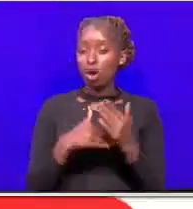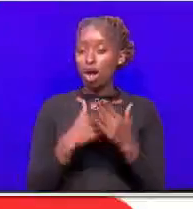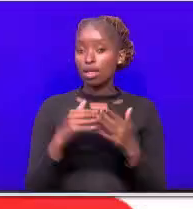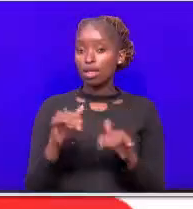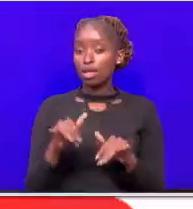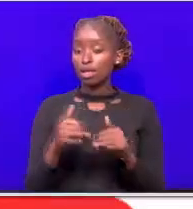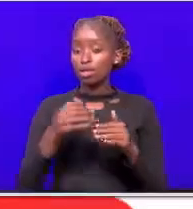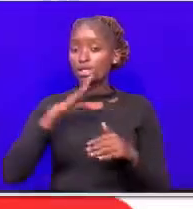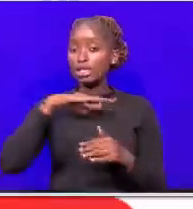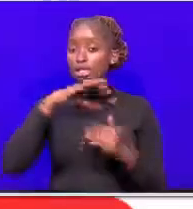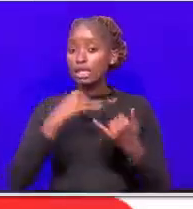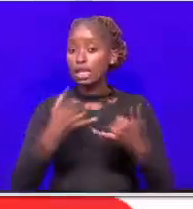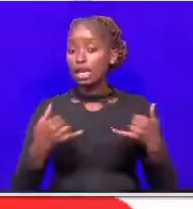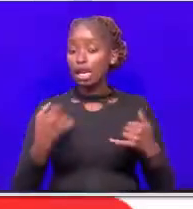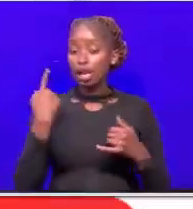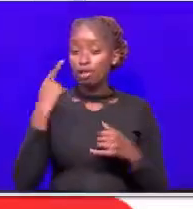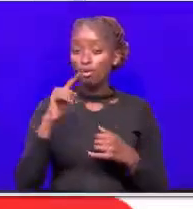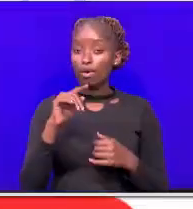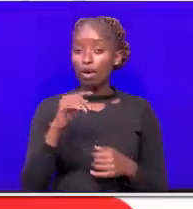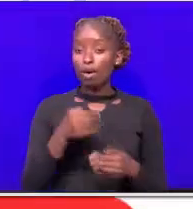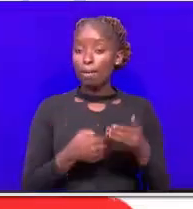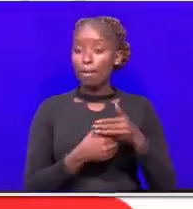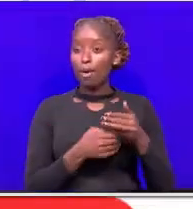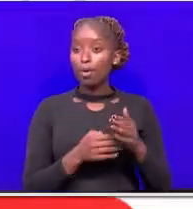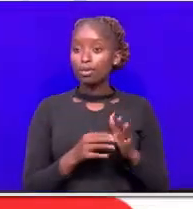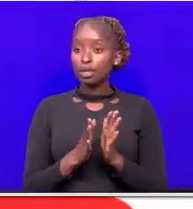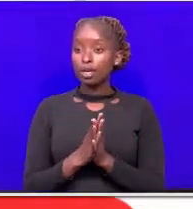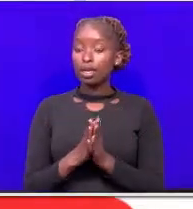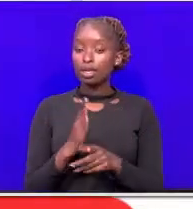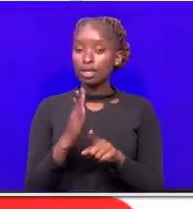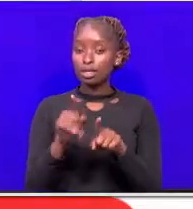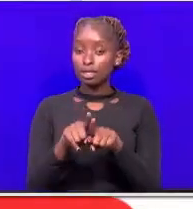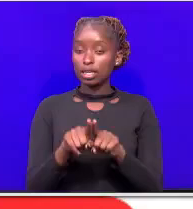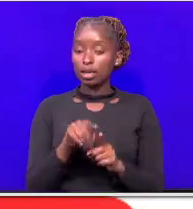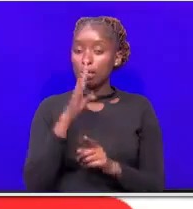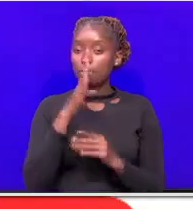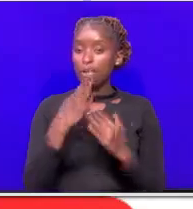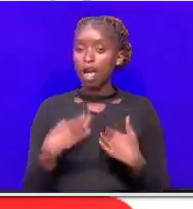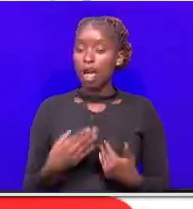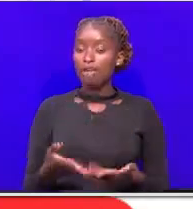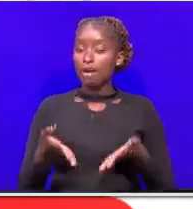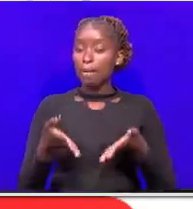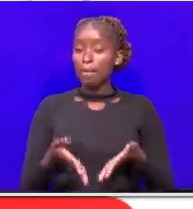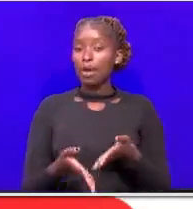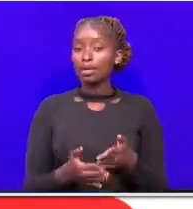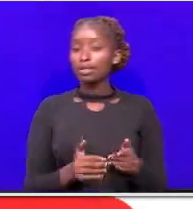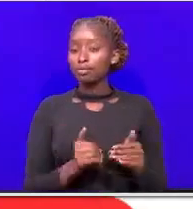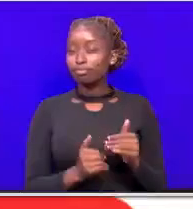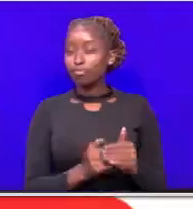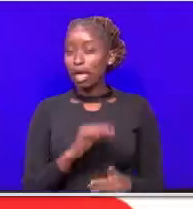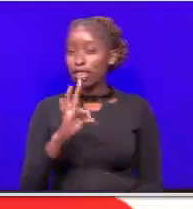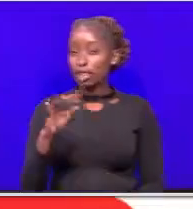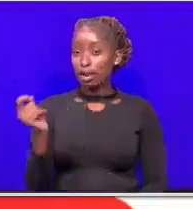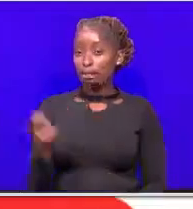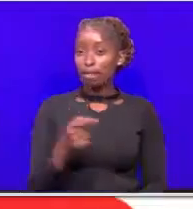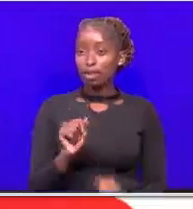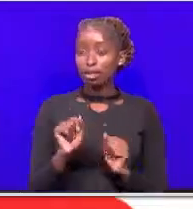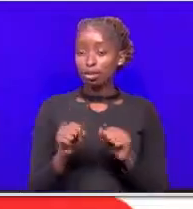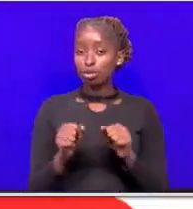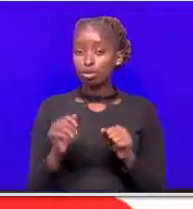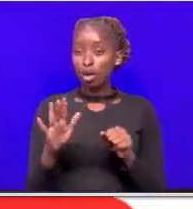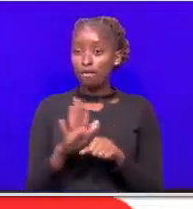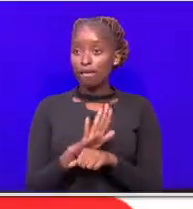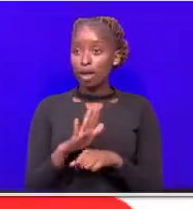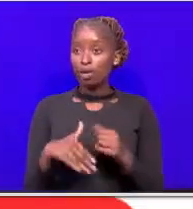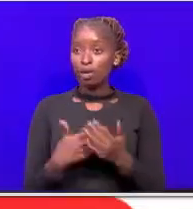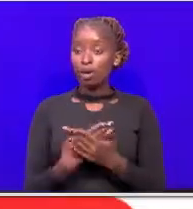boundaries delimitation exercise, as well as to be in place for at least 3 months in order to fill entry